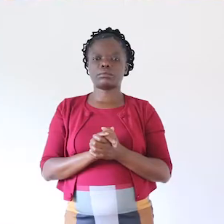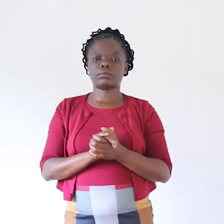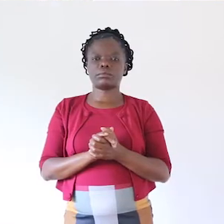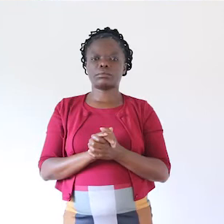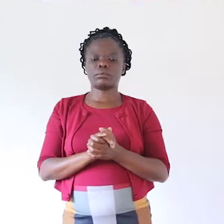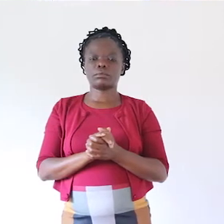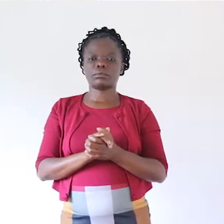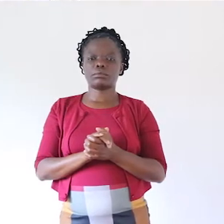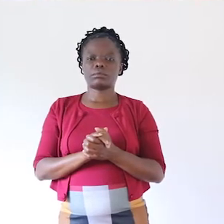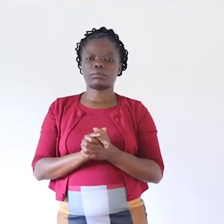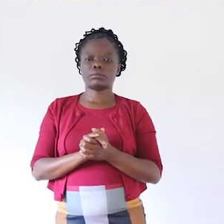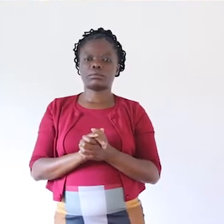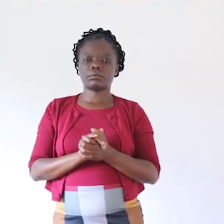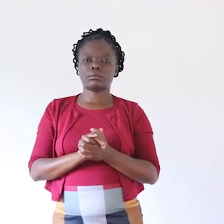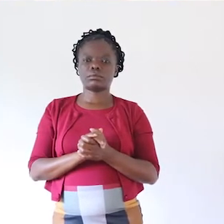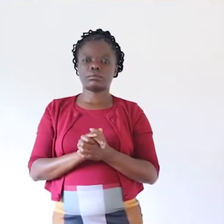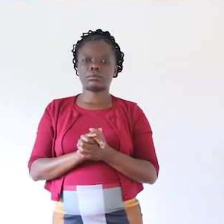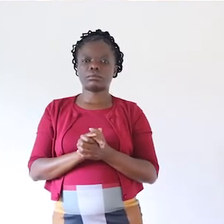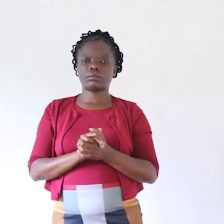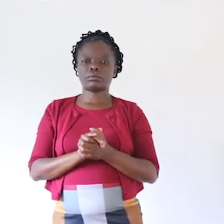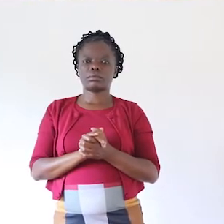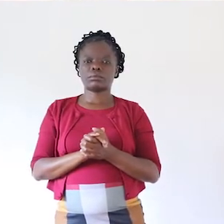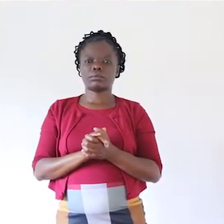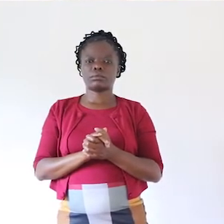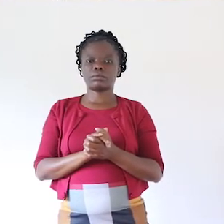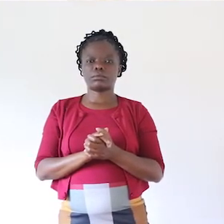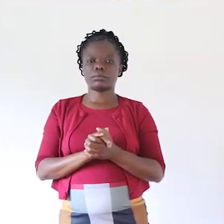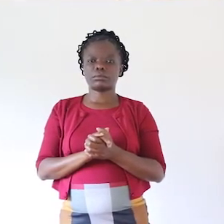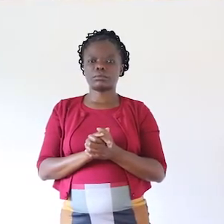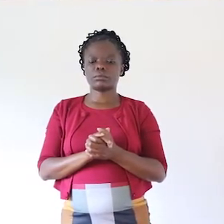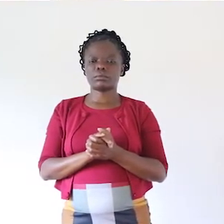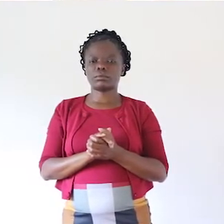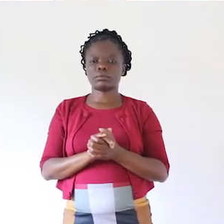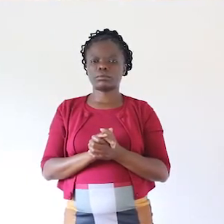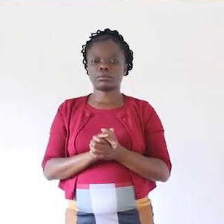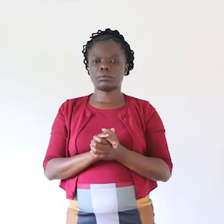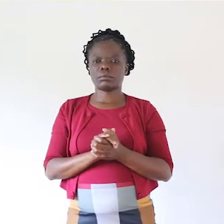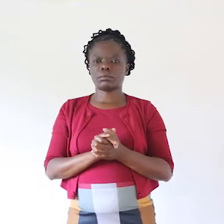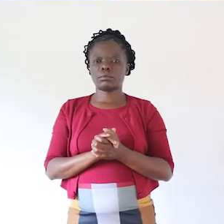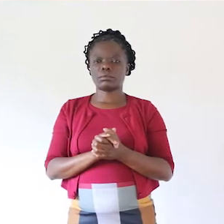And fold it again. Then make sure. Okay.